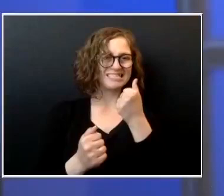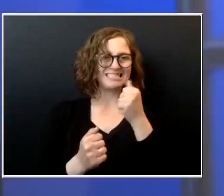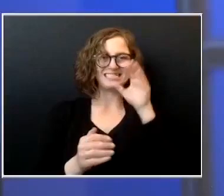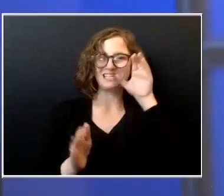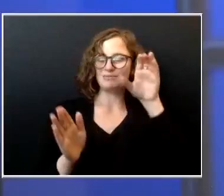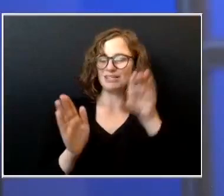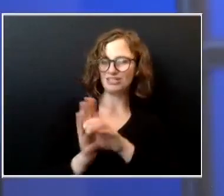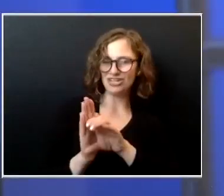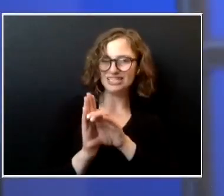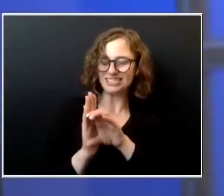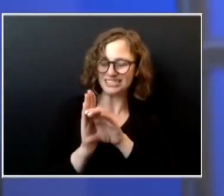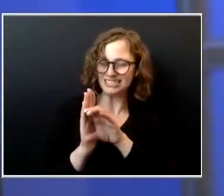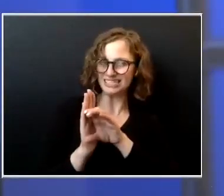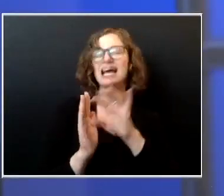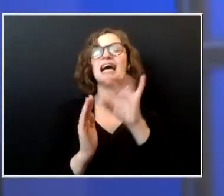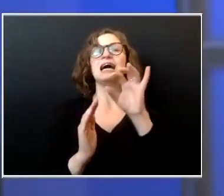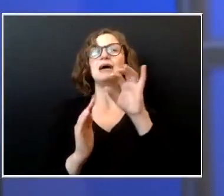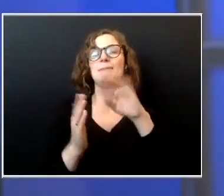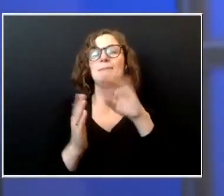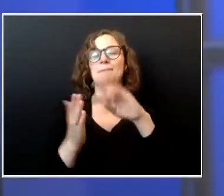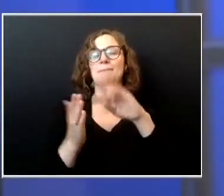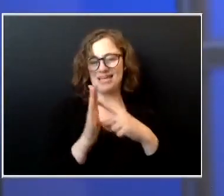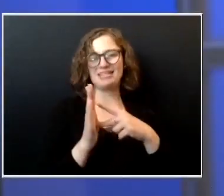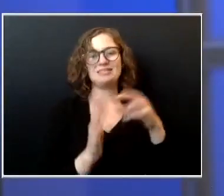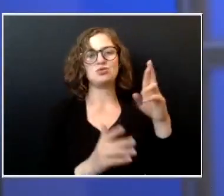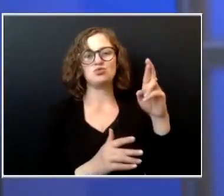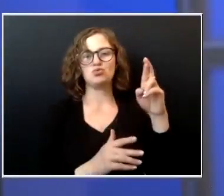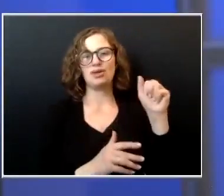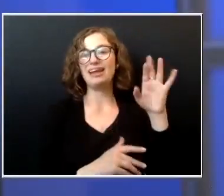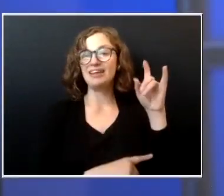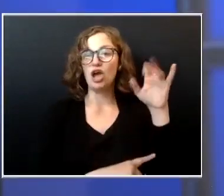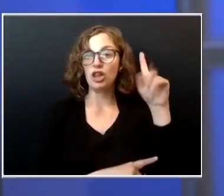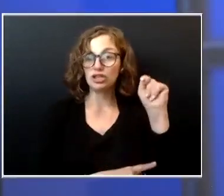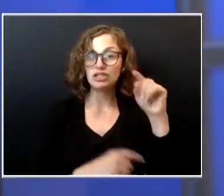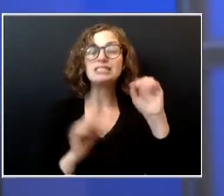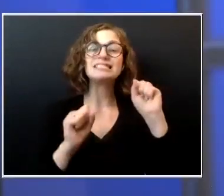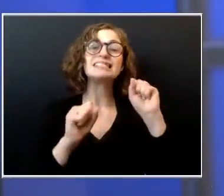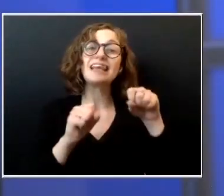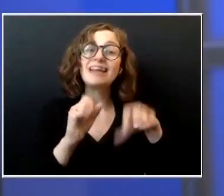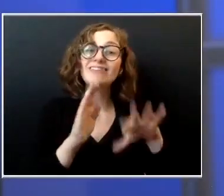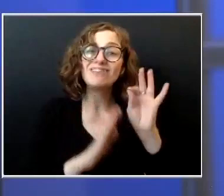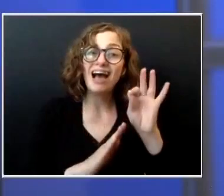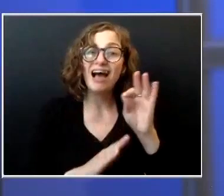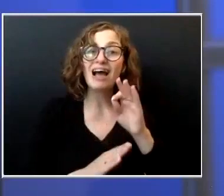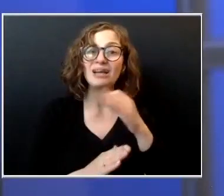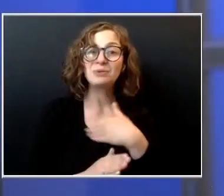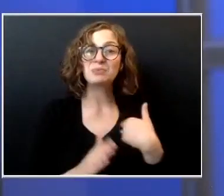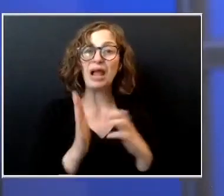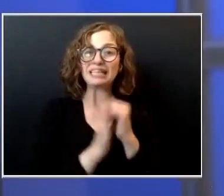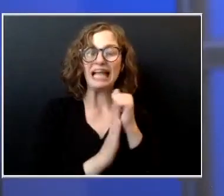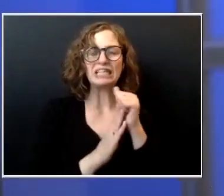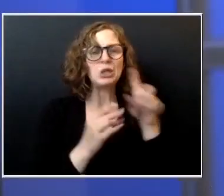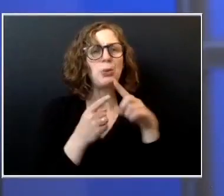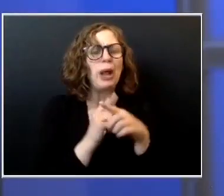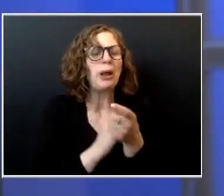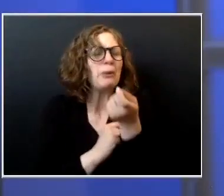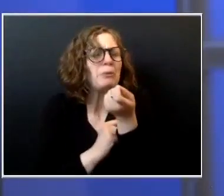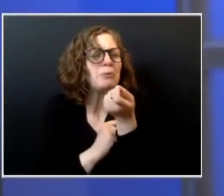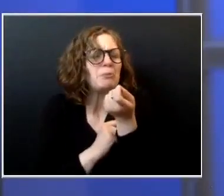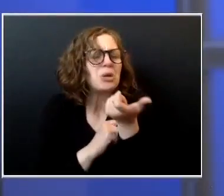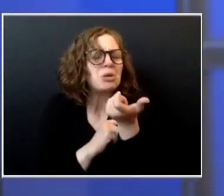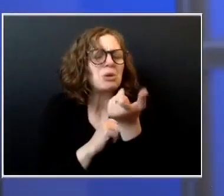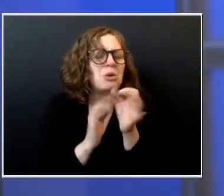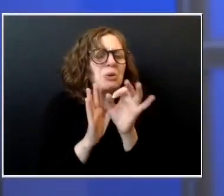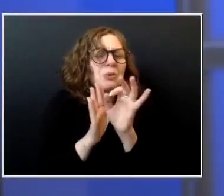find breast cancer. When it's small, images are incredibly, crucially important for us being able to identify breast cancer.